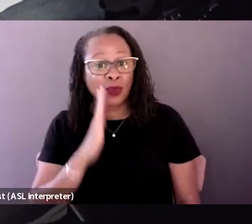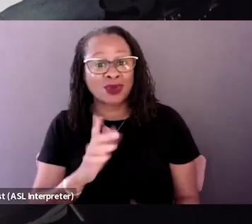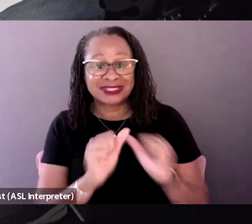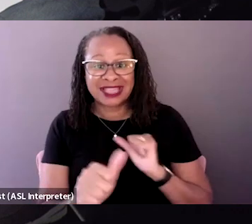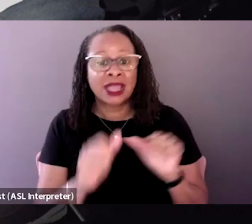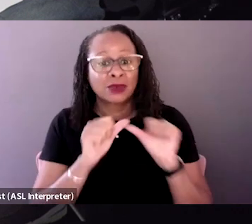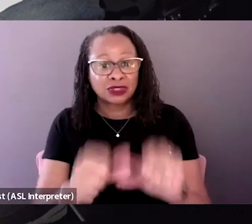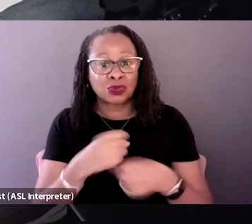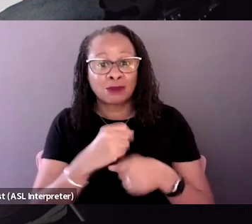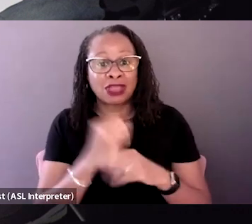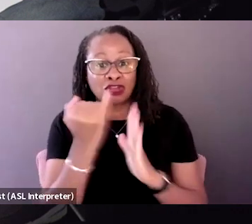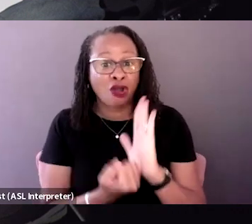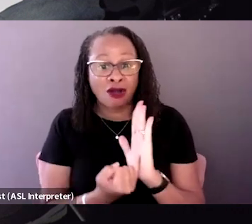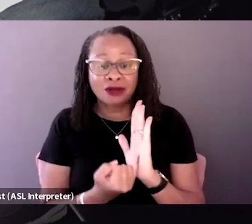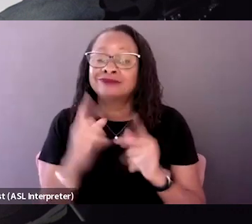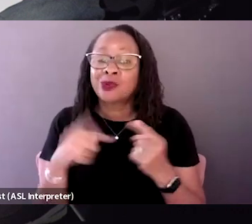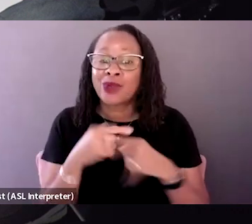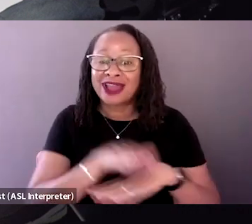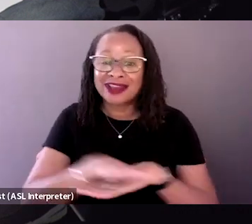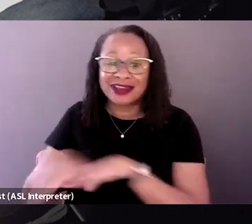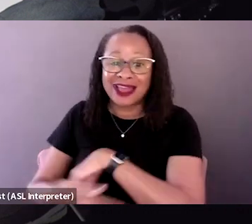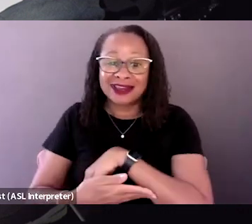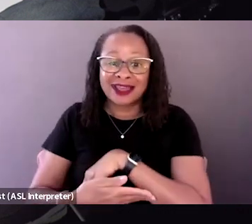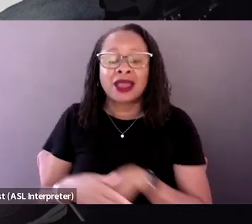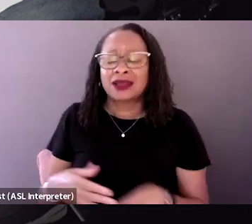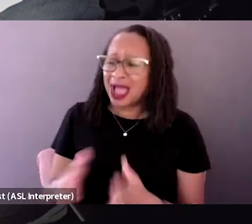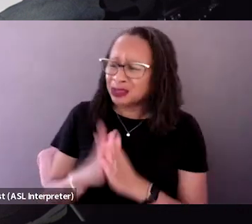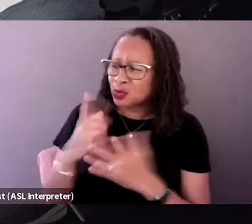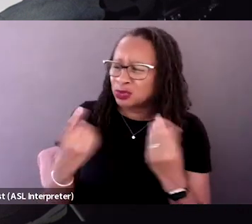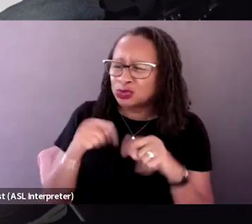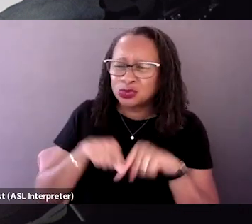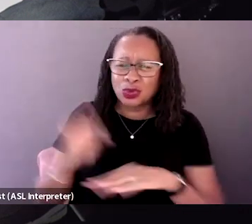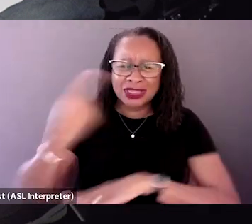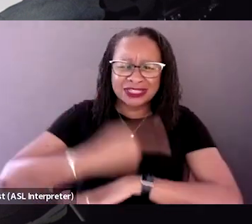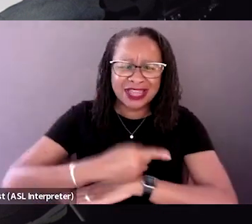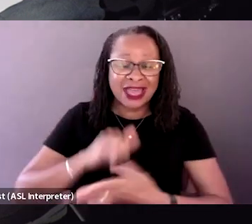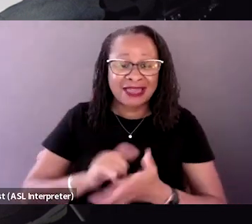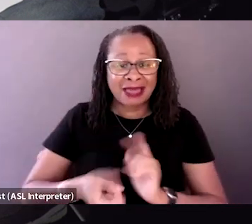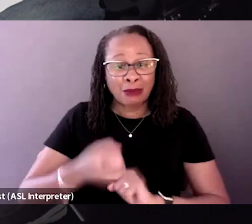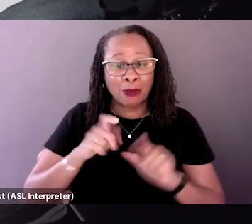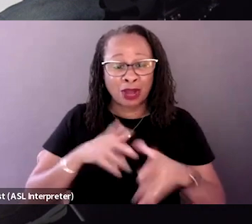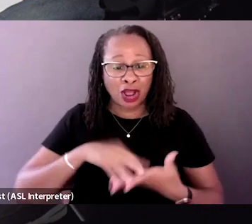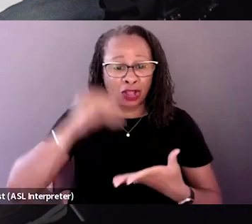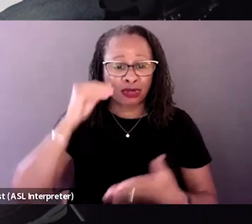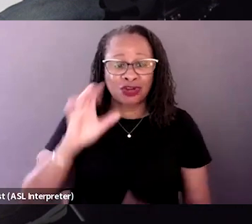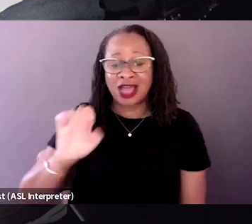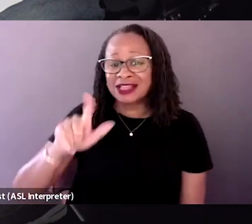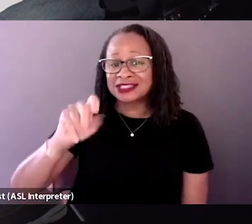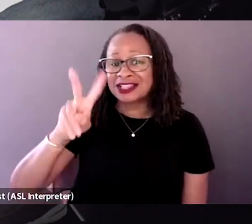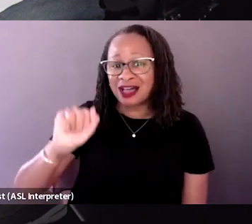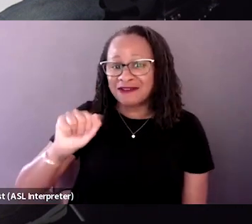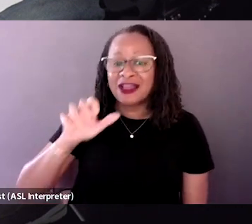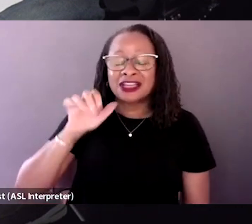stay, and we're going to keep making art at night." And I asked him, "What are you doing during the day?" And in this moment, I learned for the first time